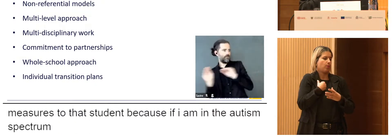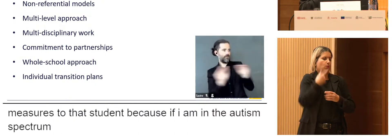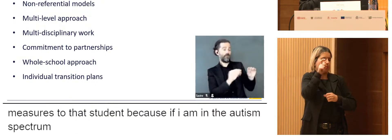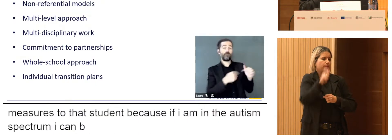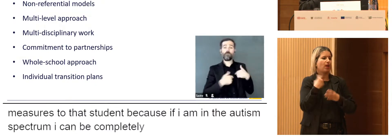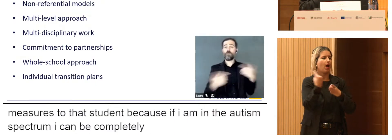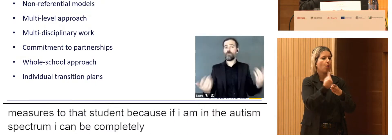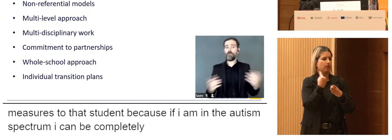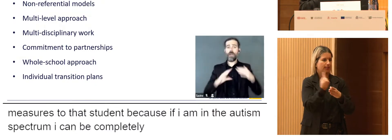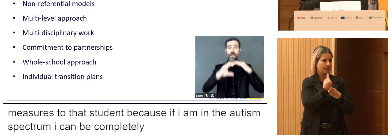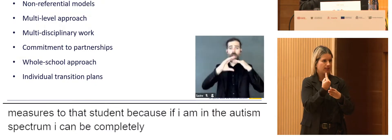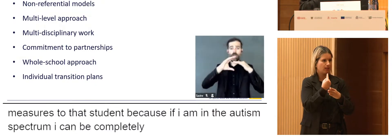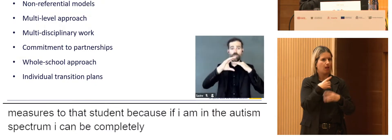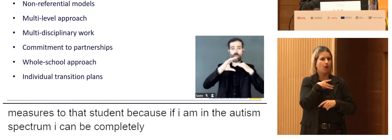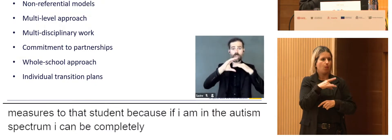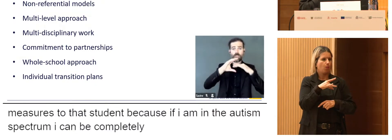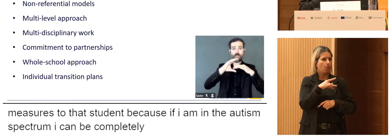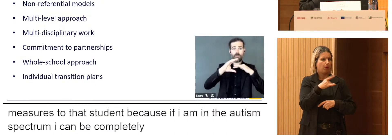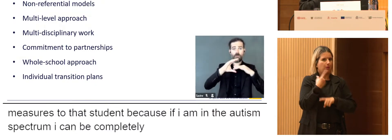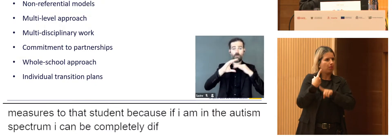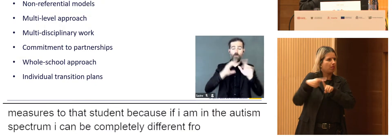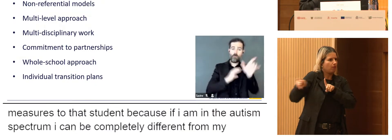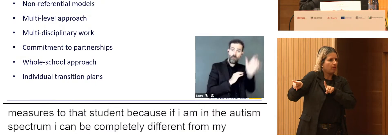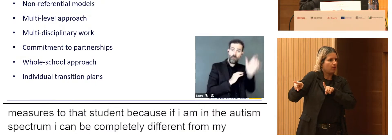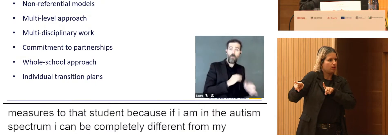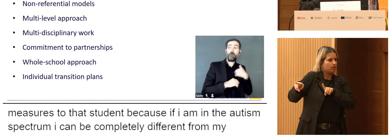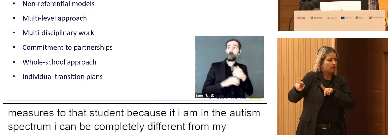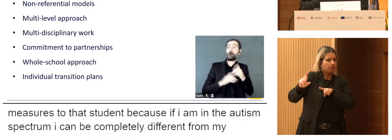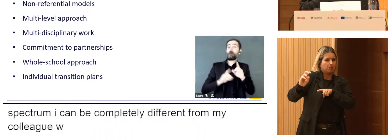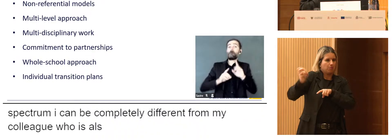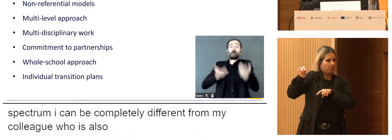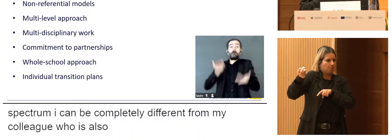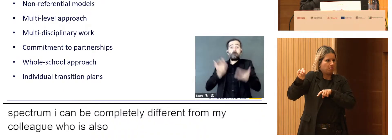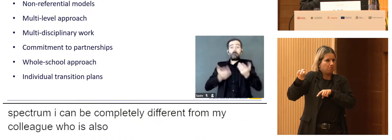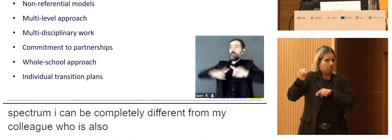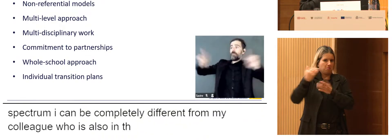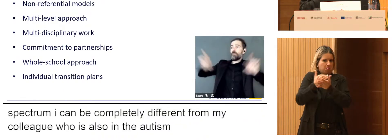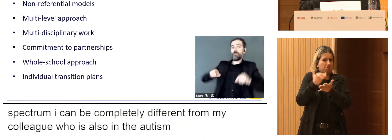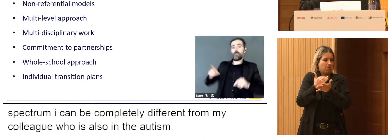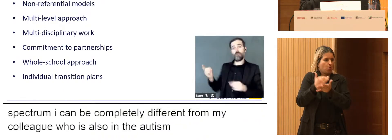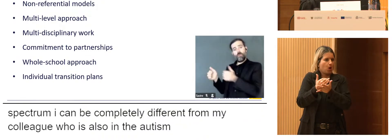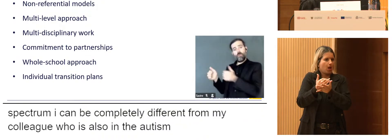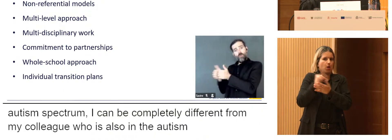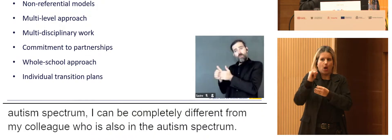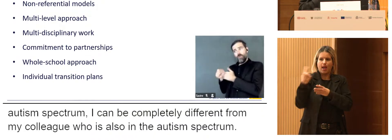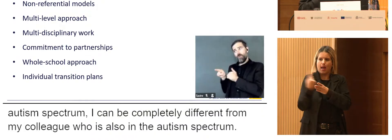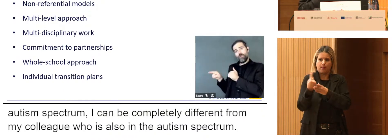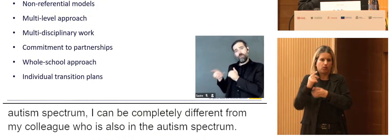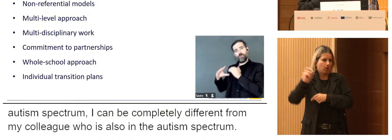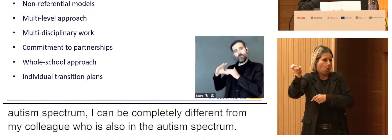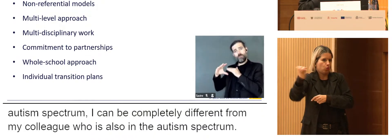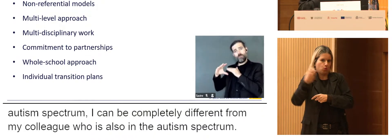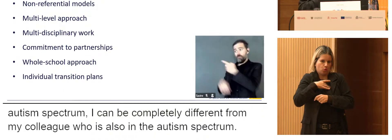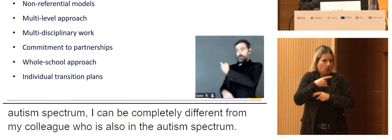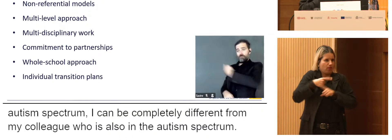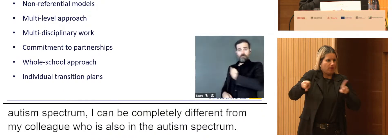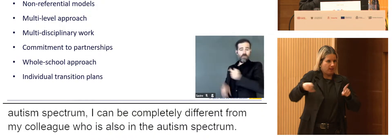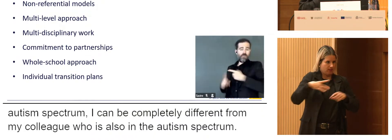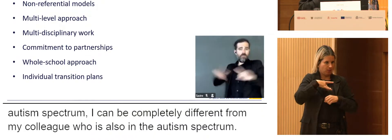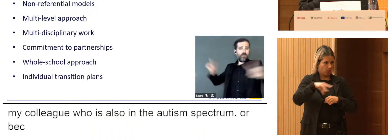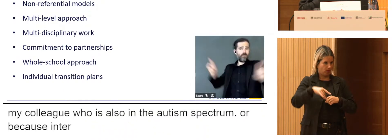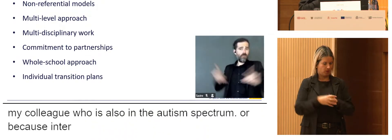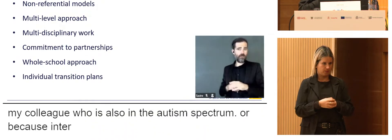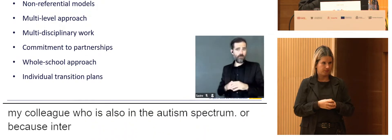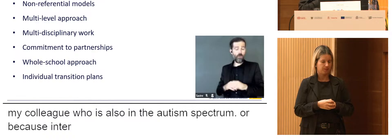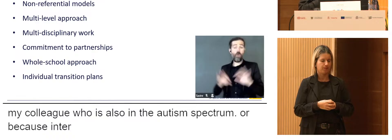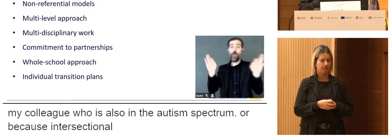completely different from my colleague who is also in the autism spectrum. Or because intersectionality